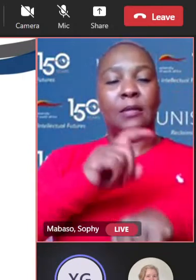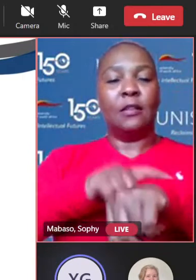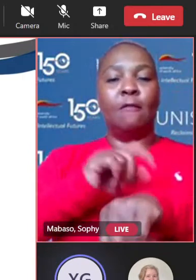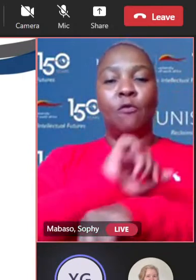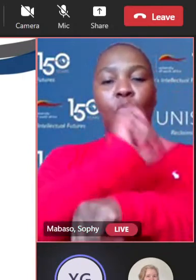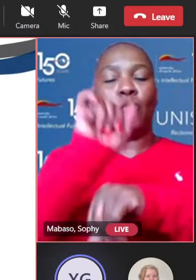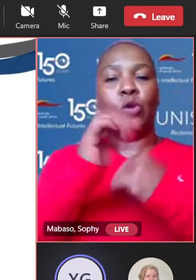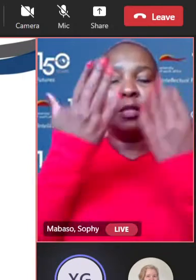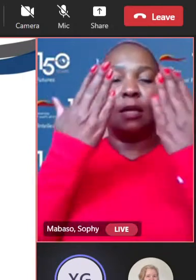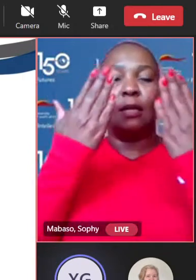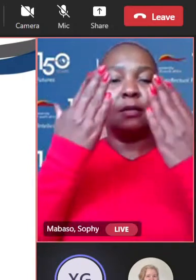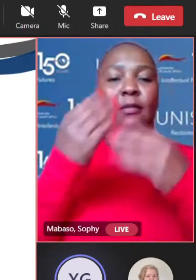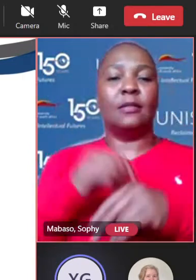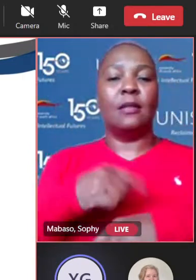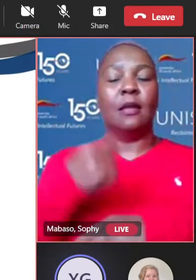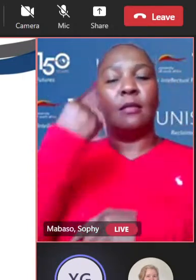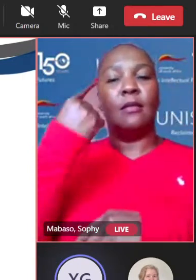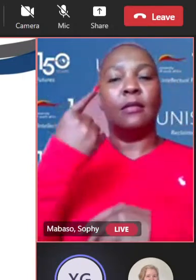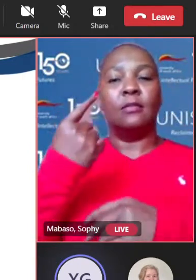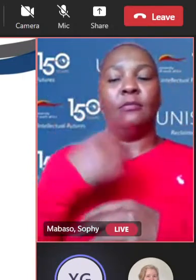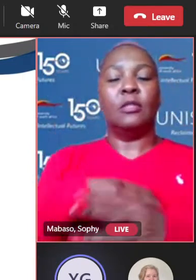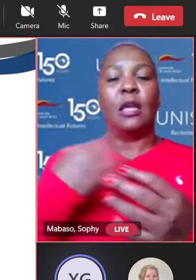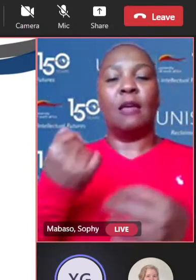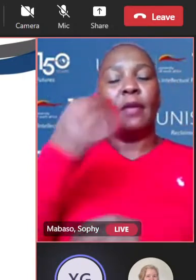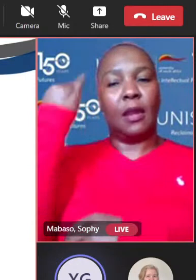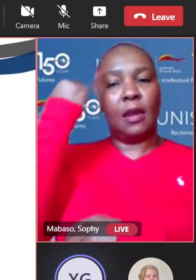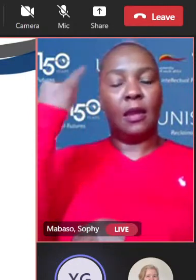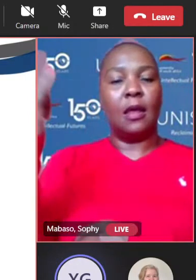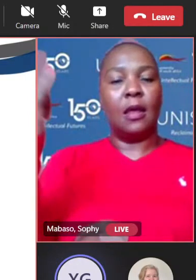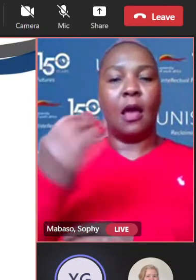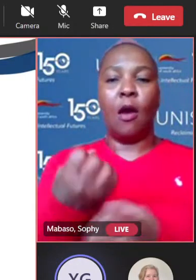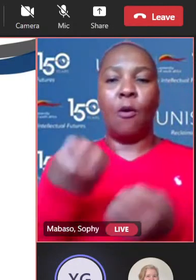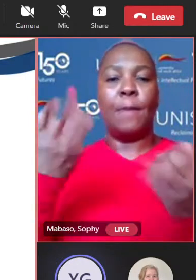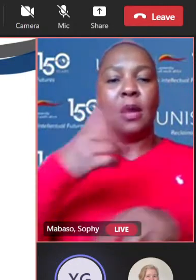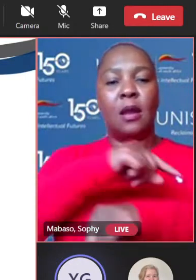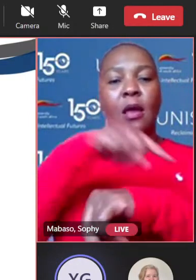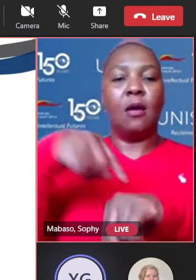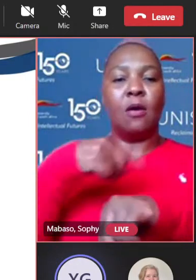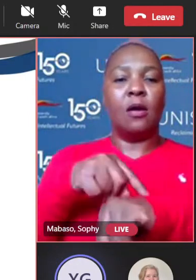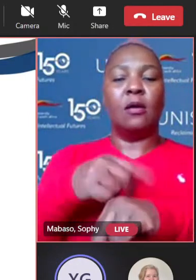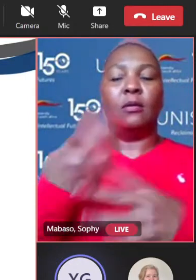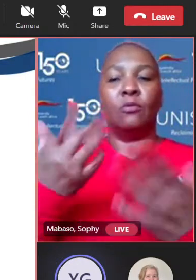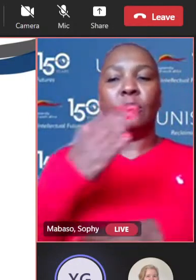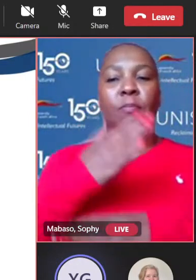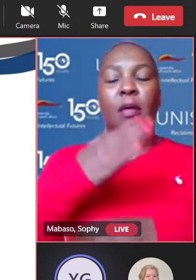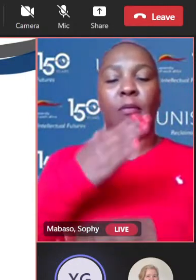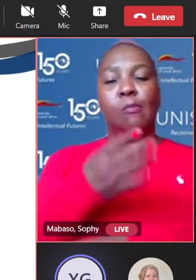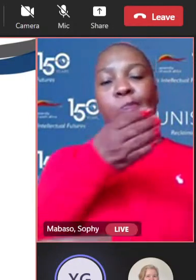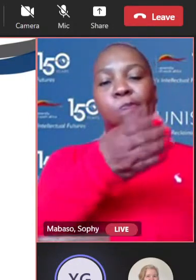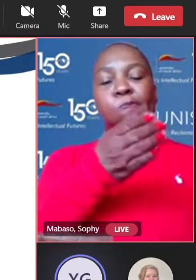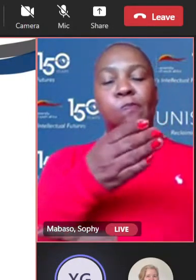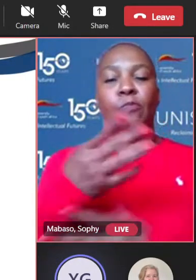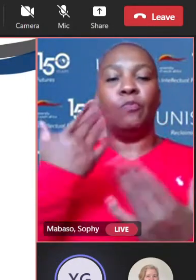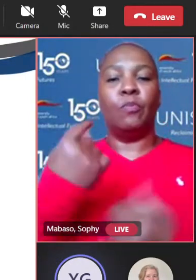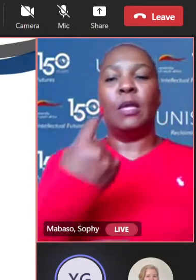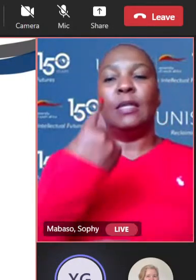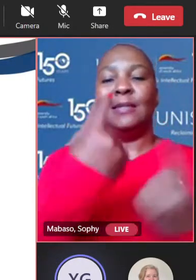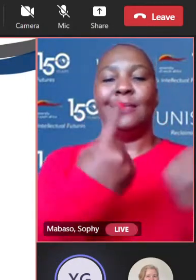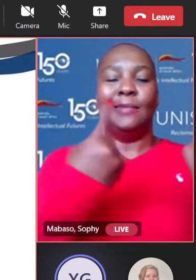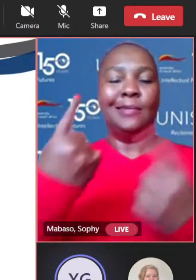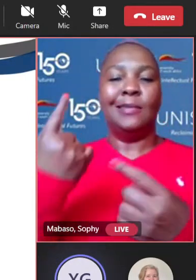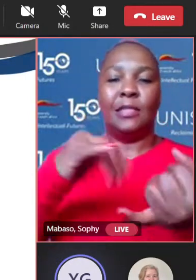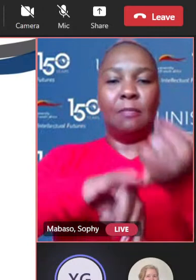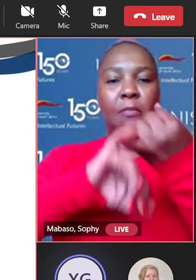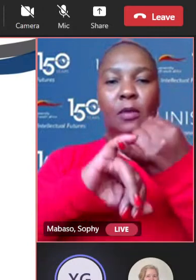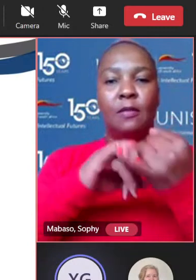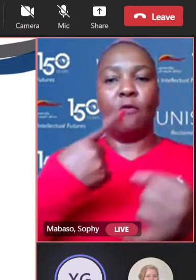and they've worked out something for you to have an idea of how many hours we must make available per module in order for us to